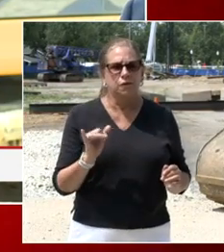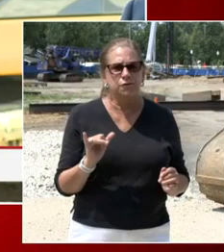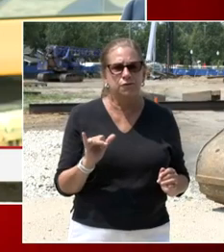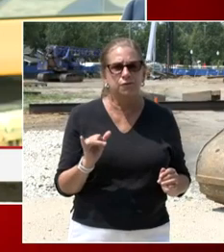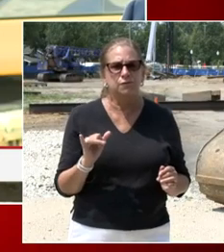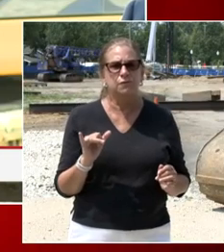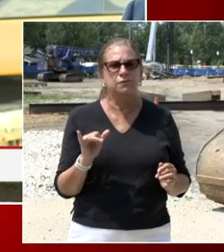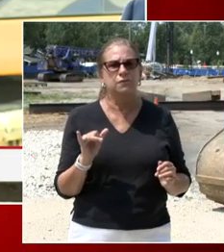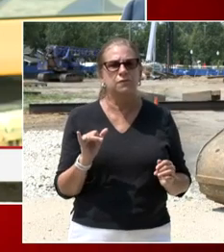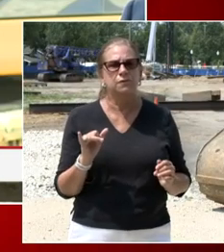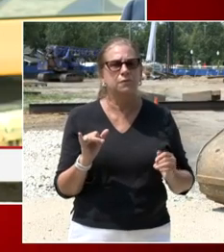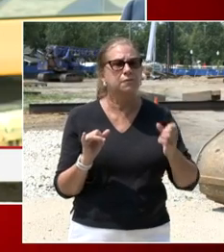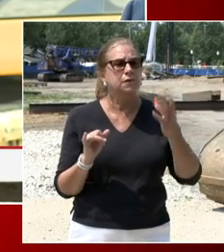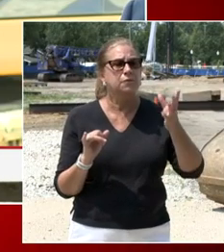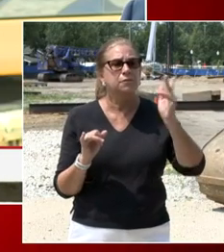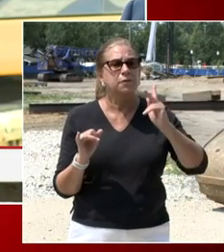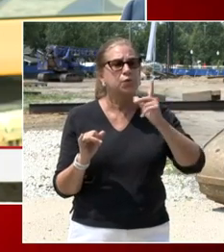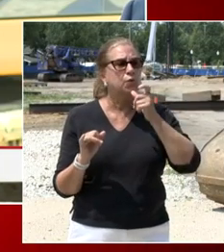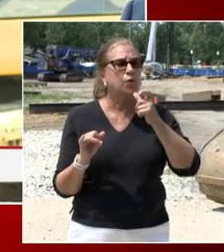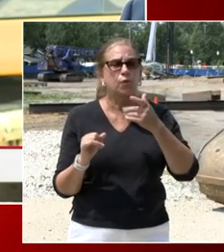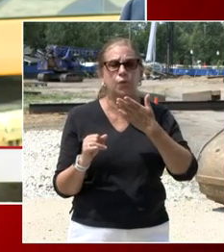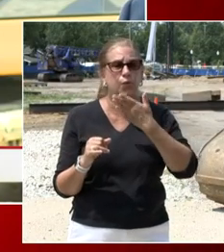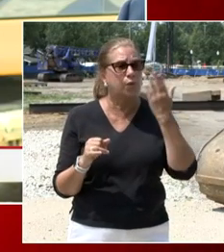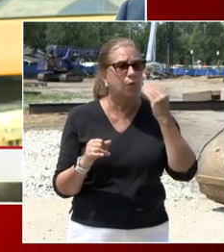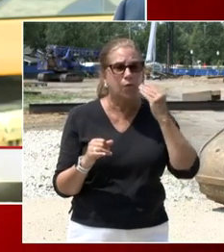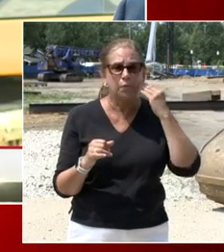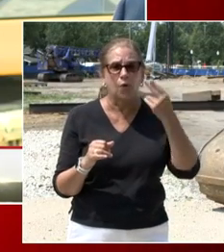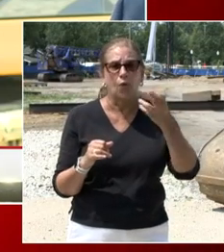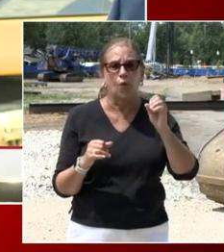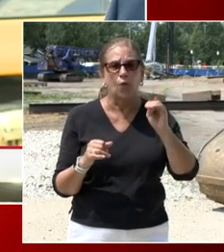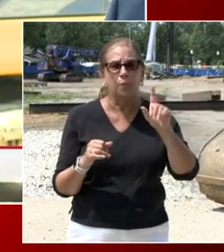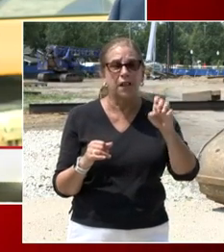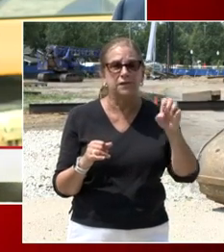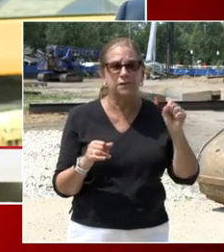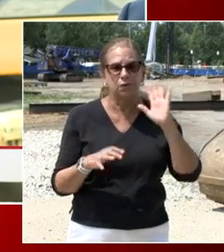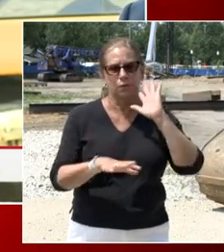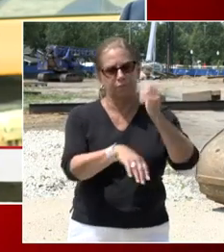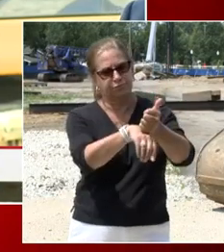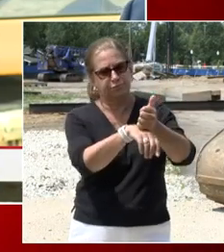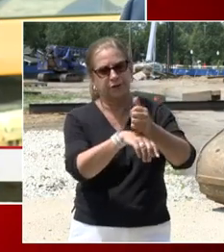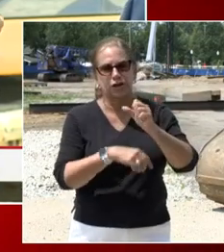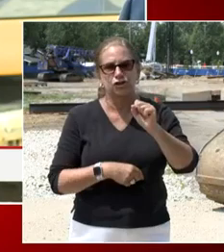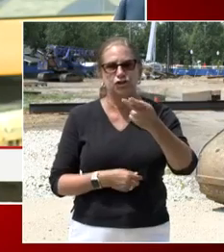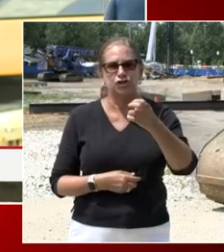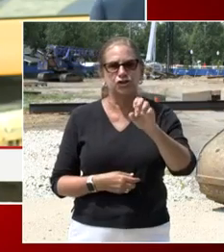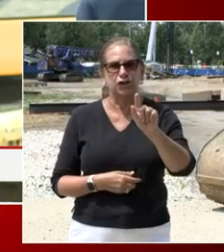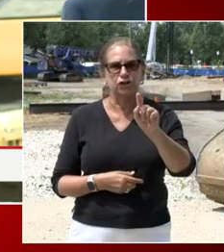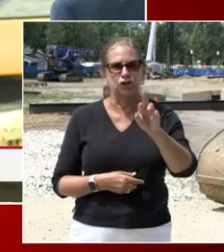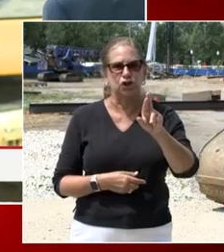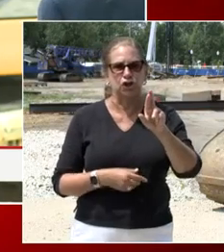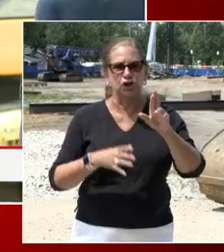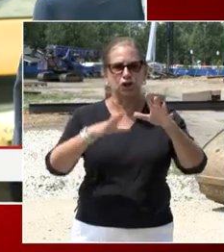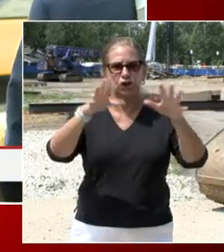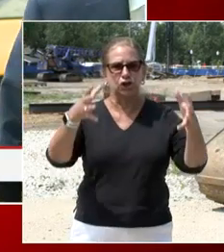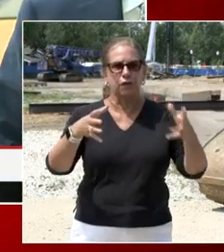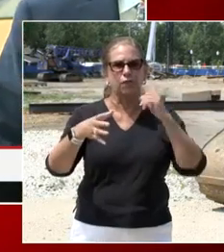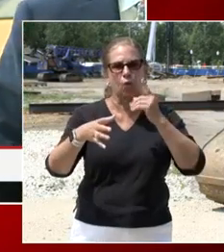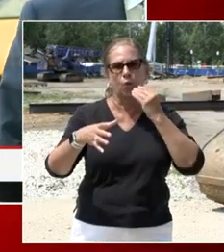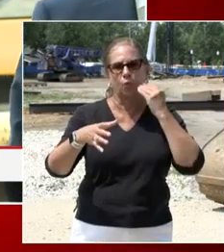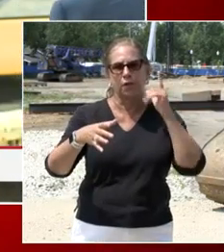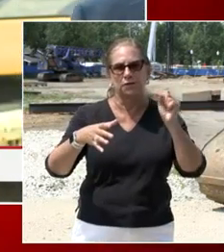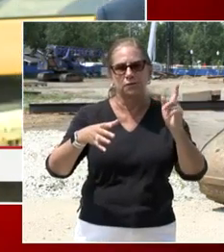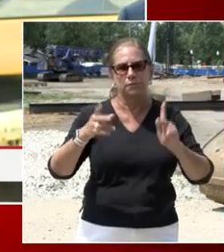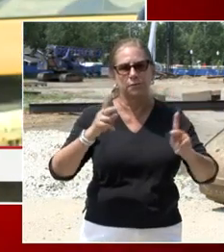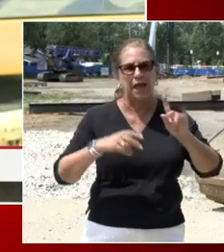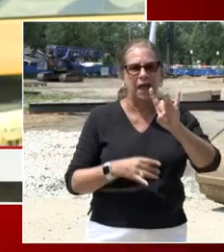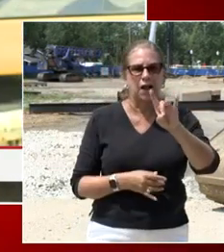new shelter to call a place where they can stay and get right. And that's the 801 East Shelter. That's being rebuilt right